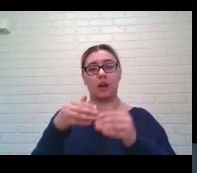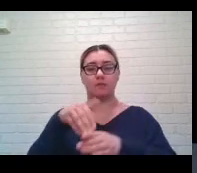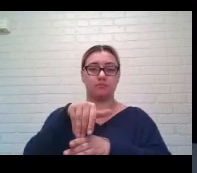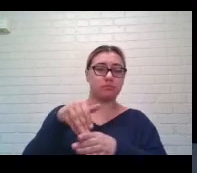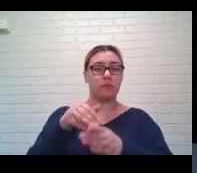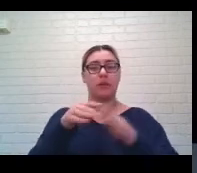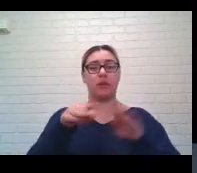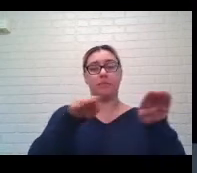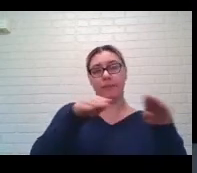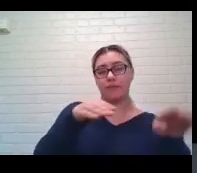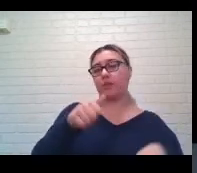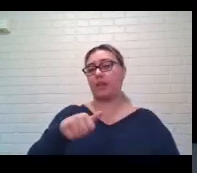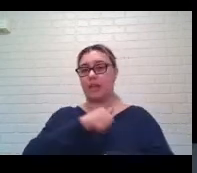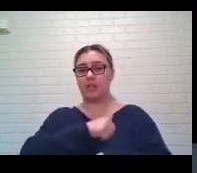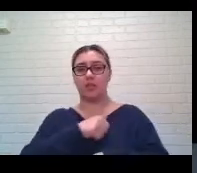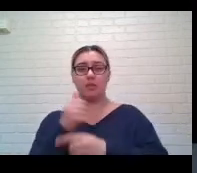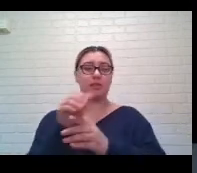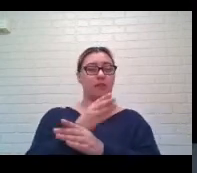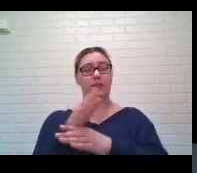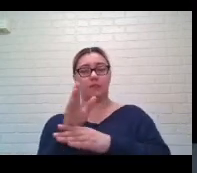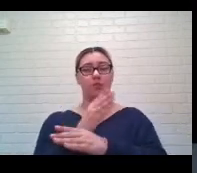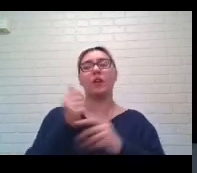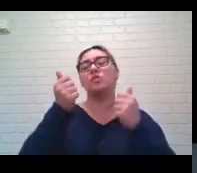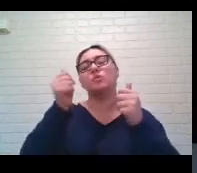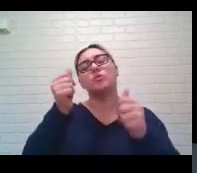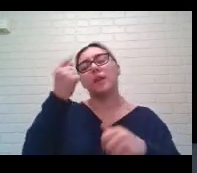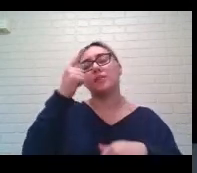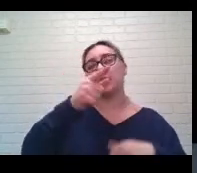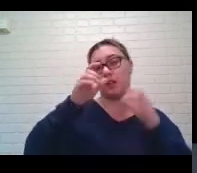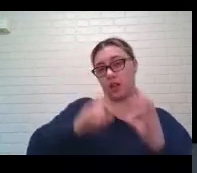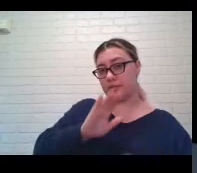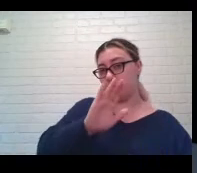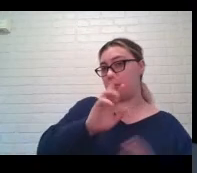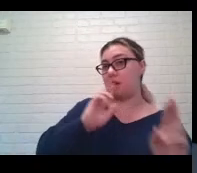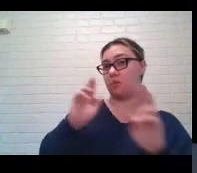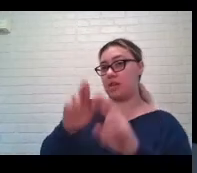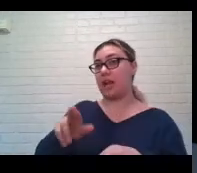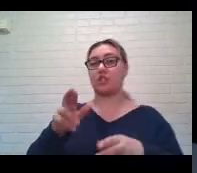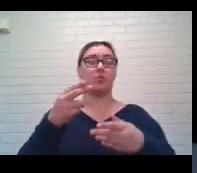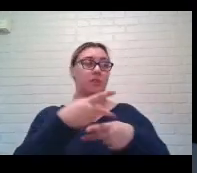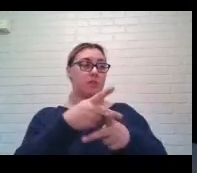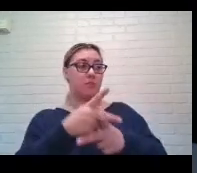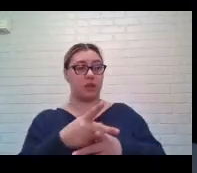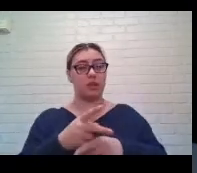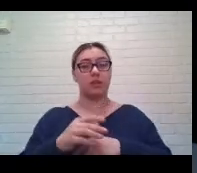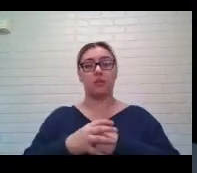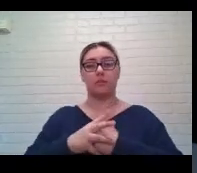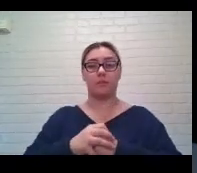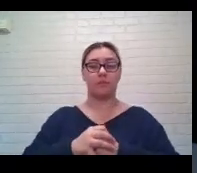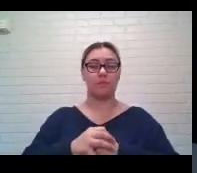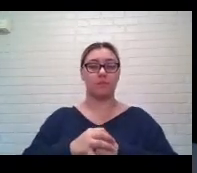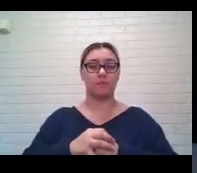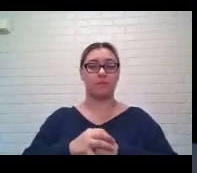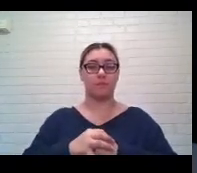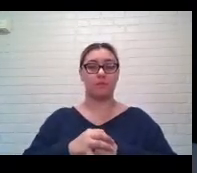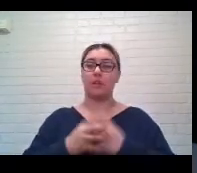data, where we are trying to understand the reaction of the customers on the products or services that they have utilized on the platform. So